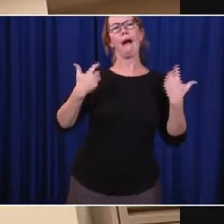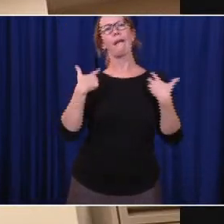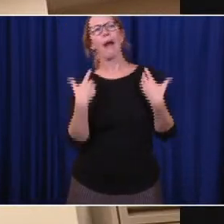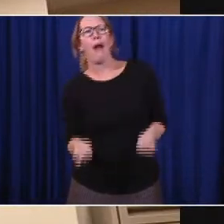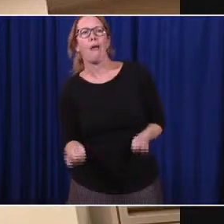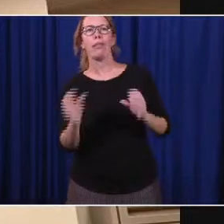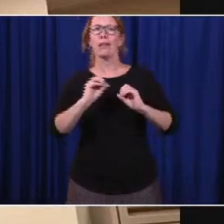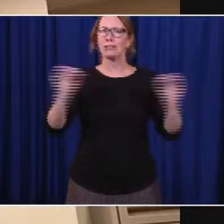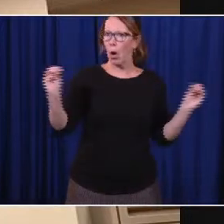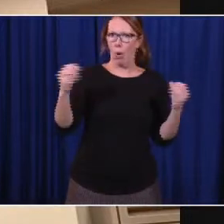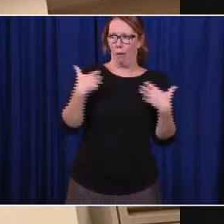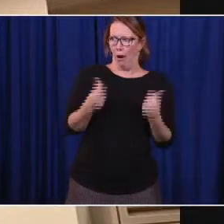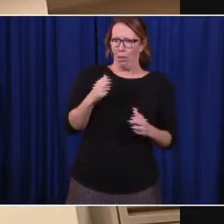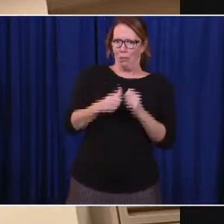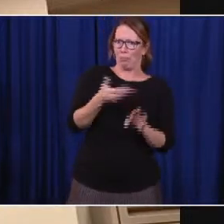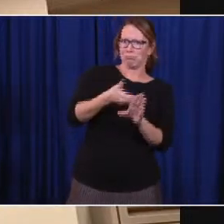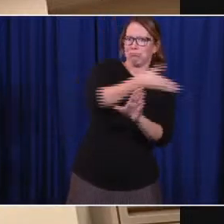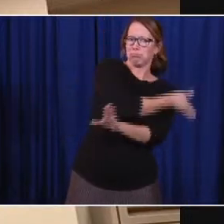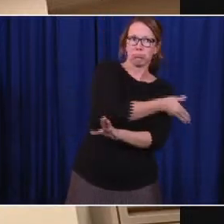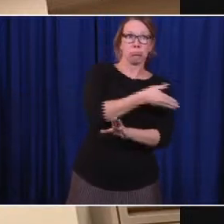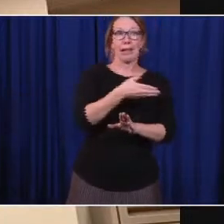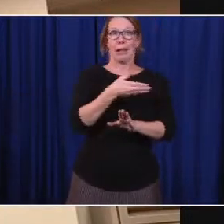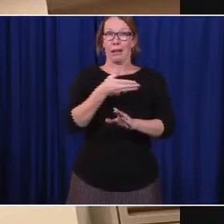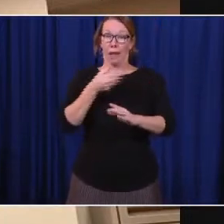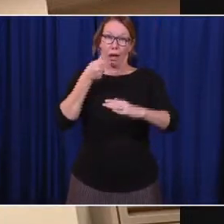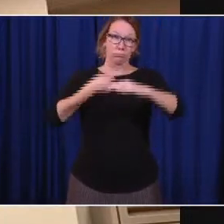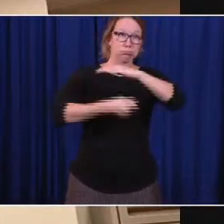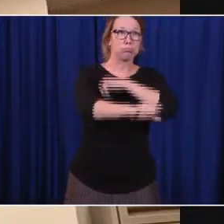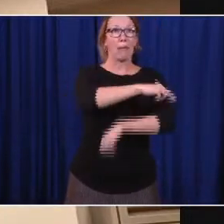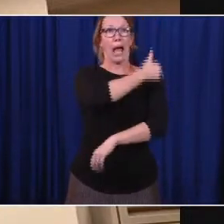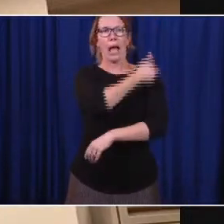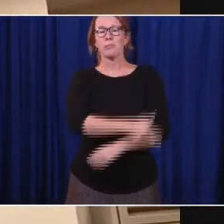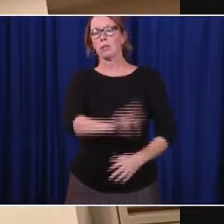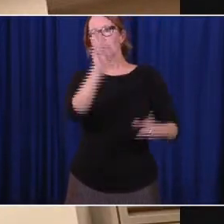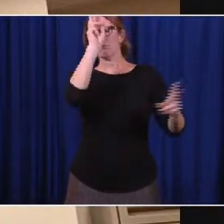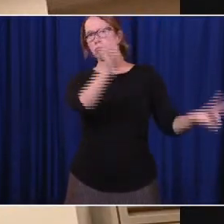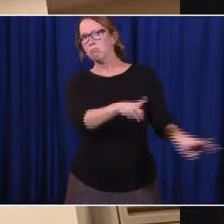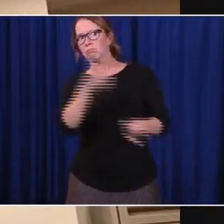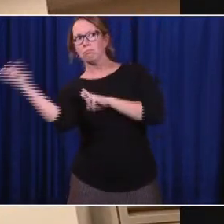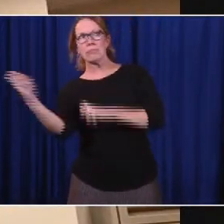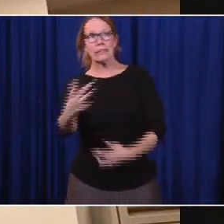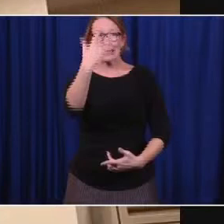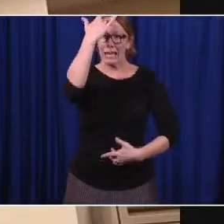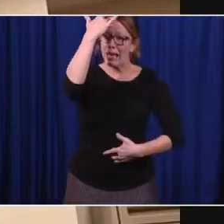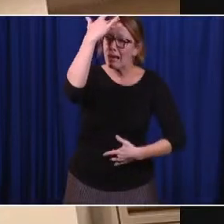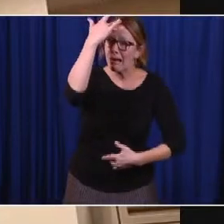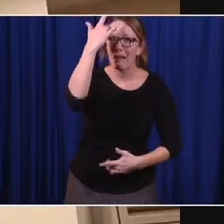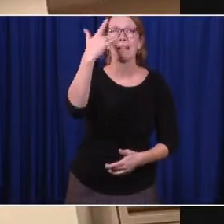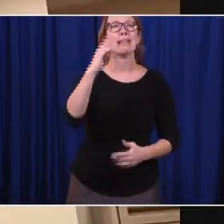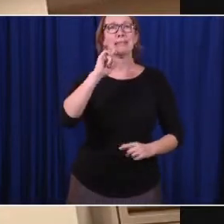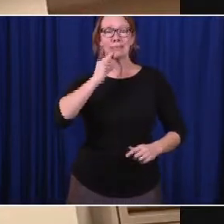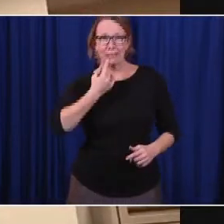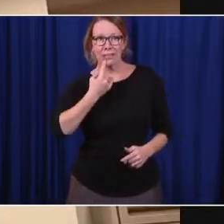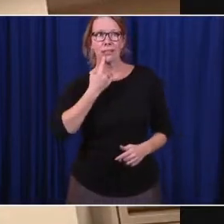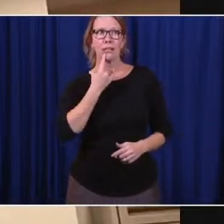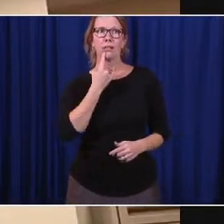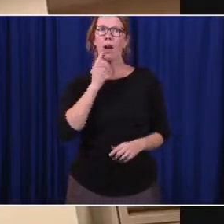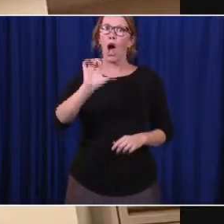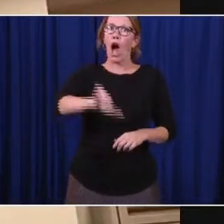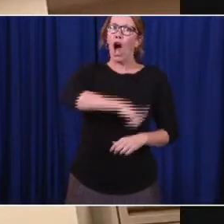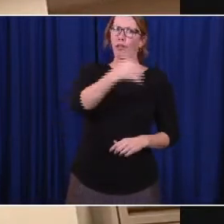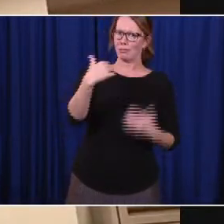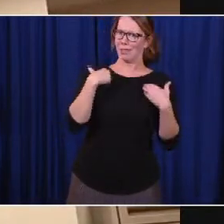are passing. And then we see, people who check all the boxes of these comorbidities and they're being able to roll out.